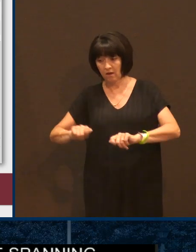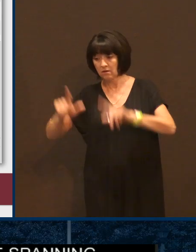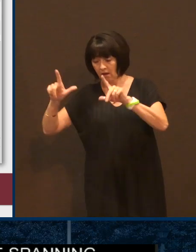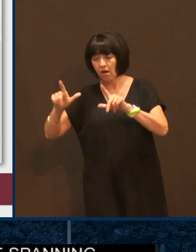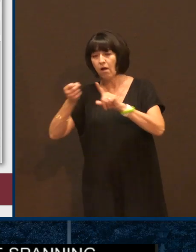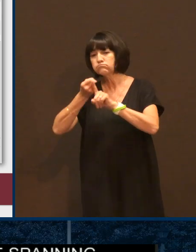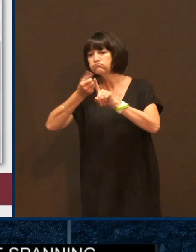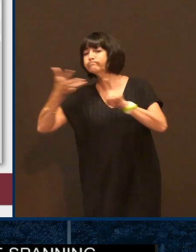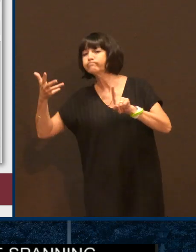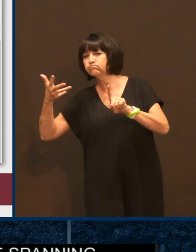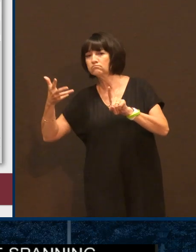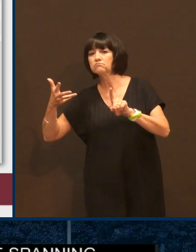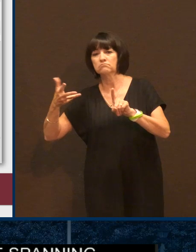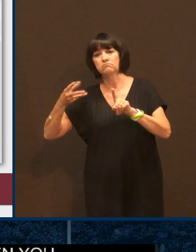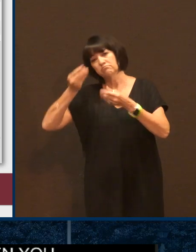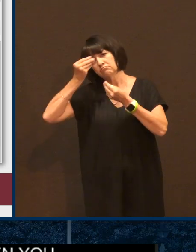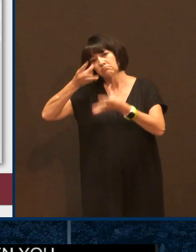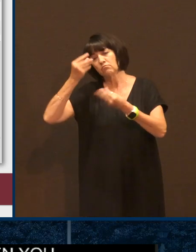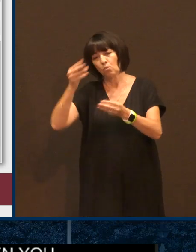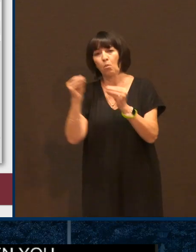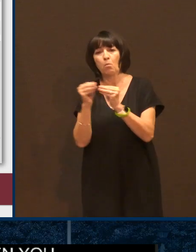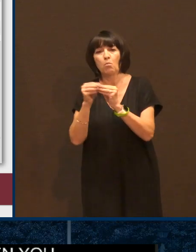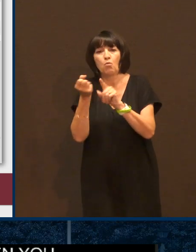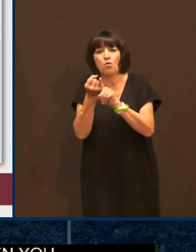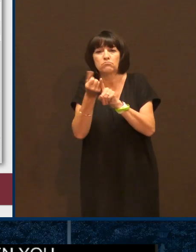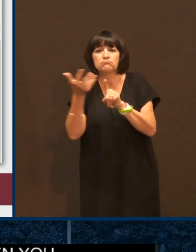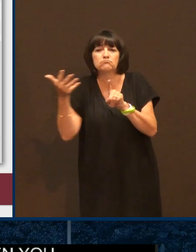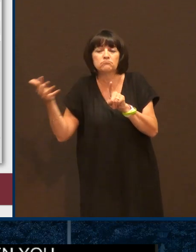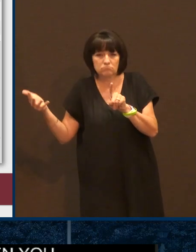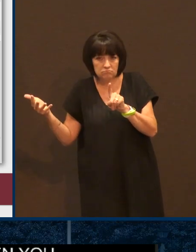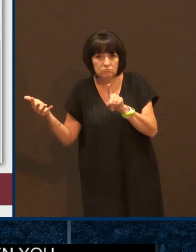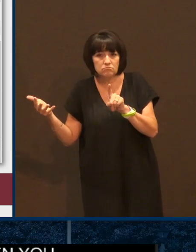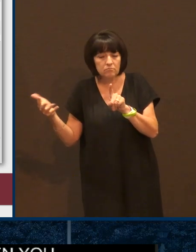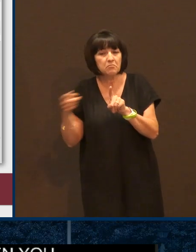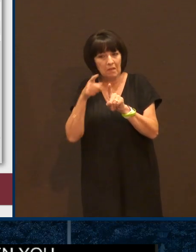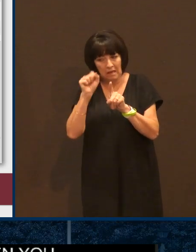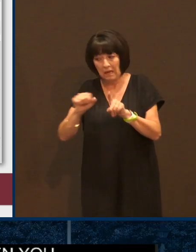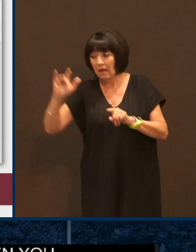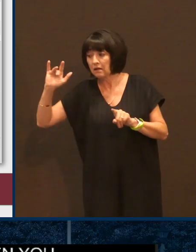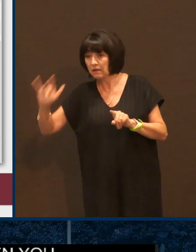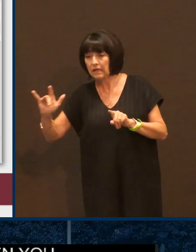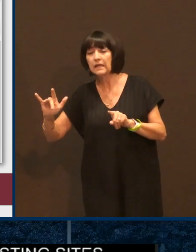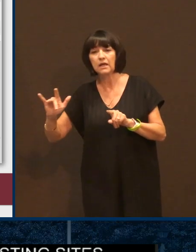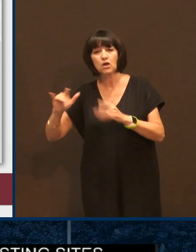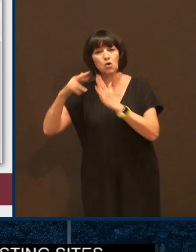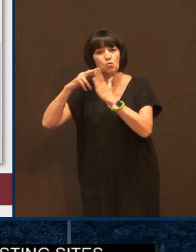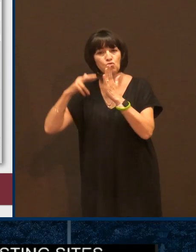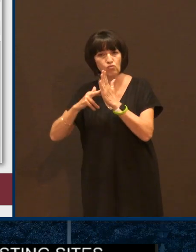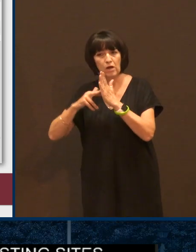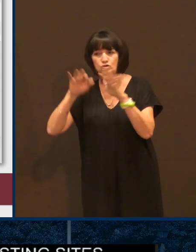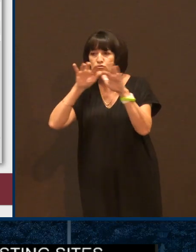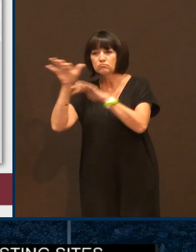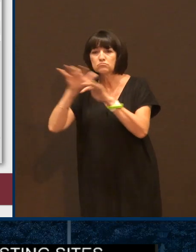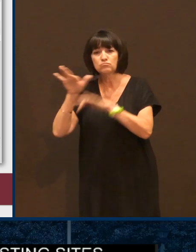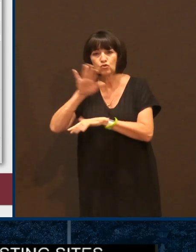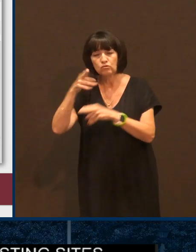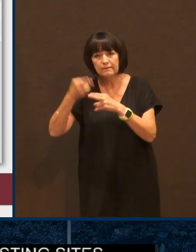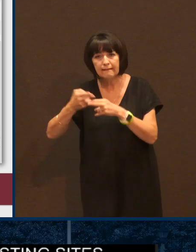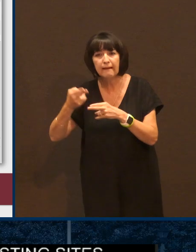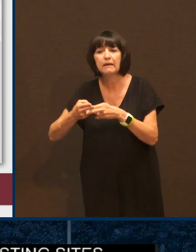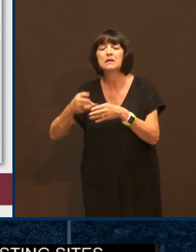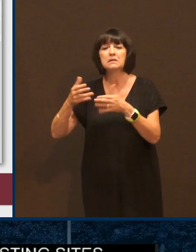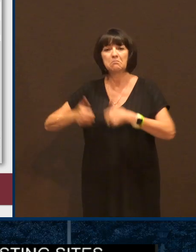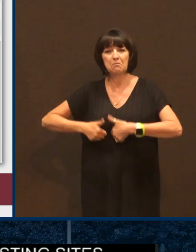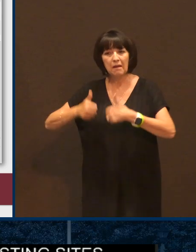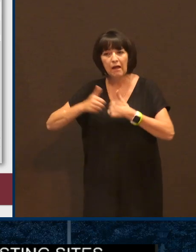testing sites, more details, including links to registration. So we're really excited about stepping up